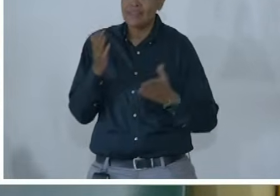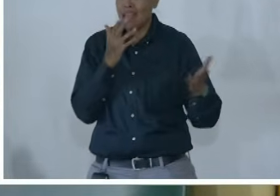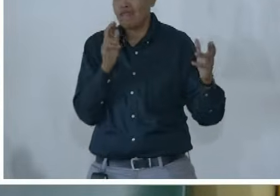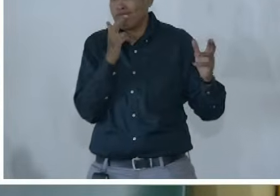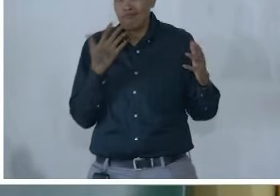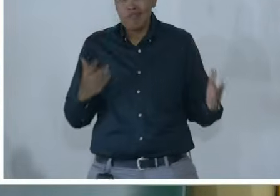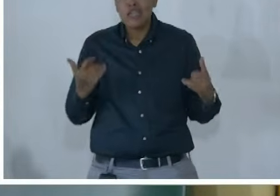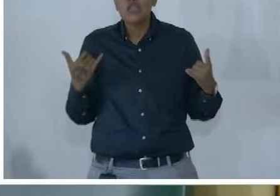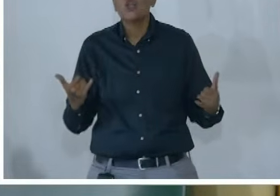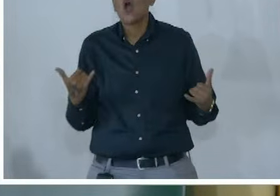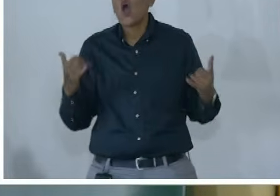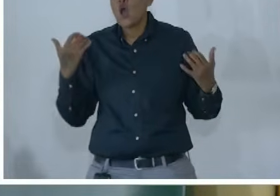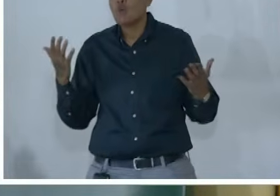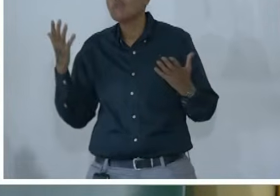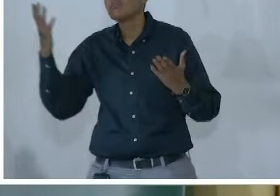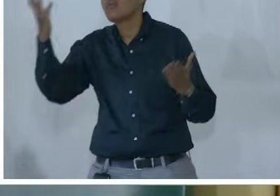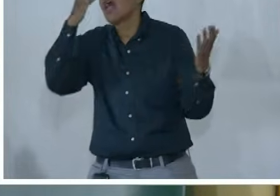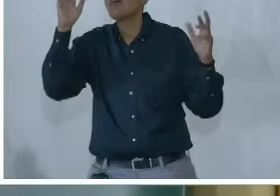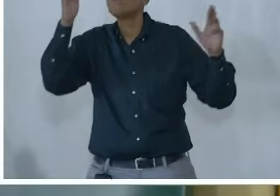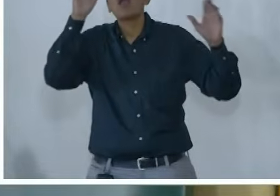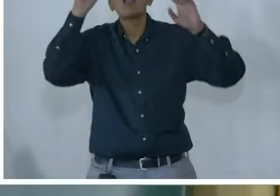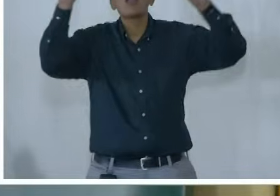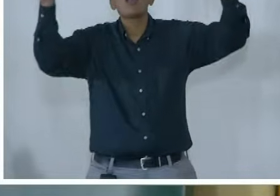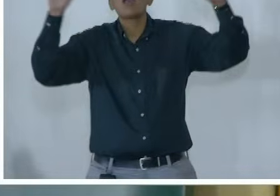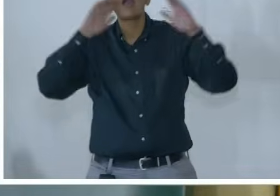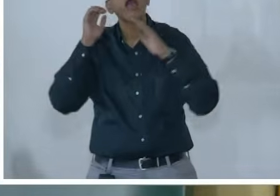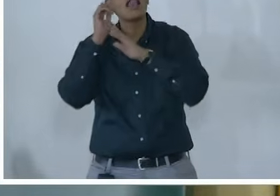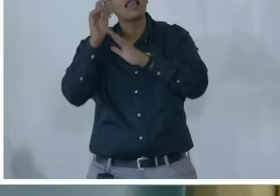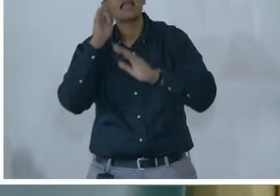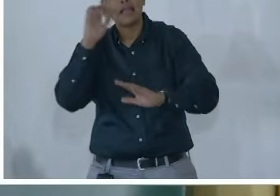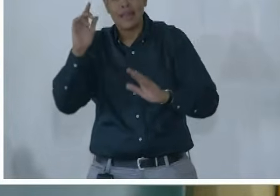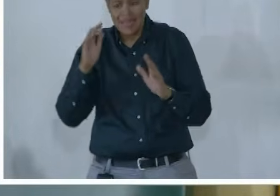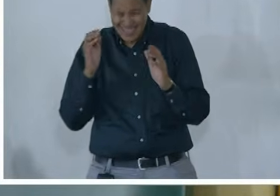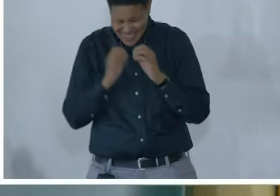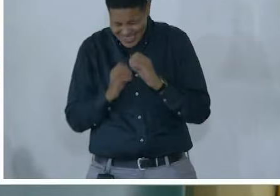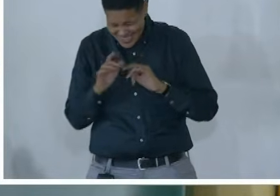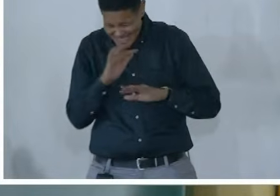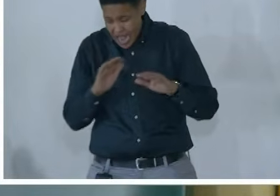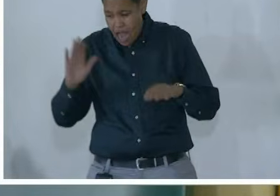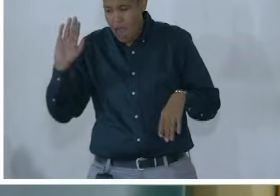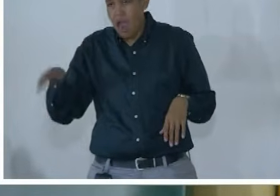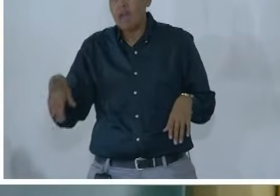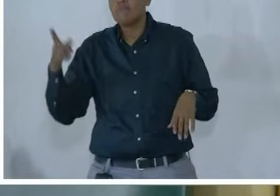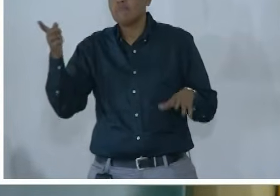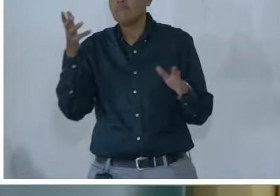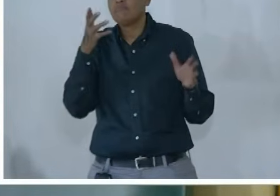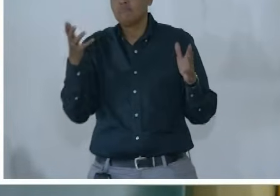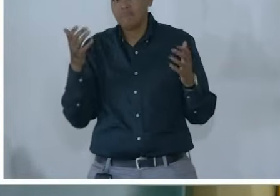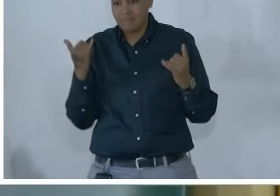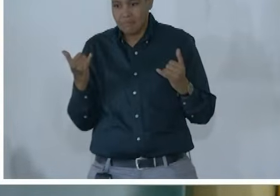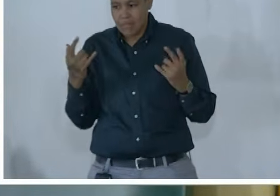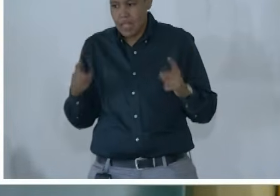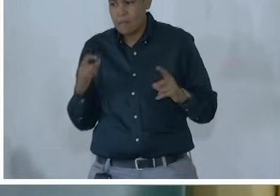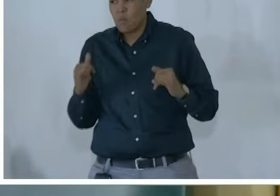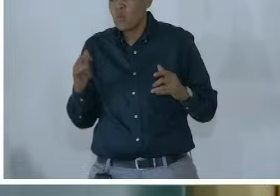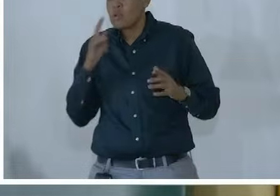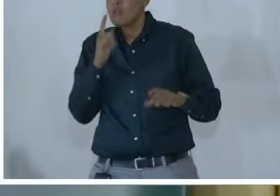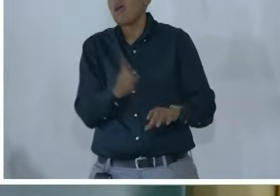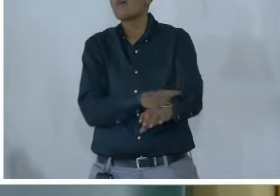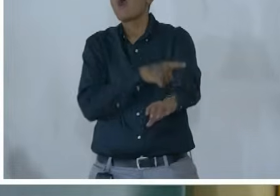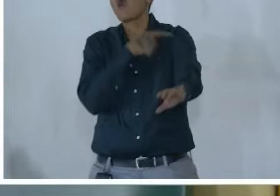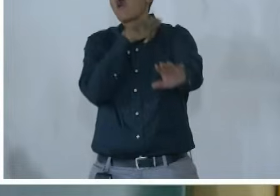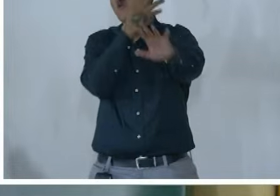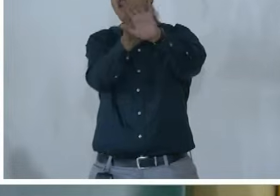and they are now out in the field leading the reclamation of mined-out lands, which has been a